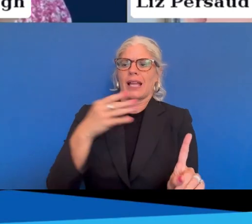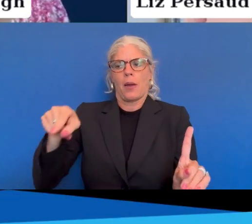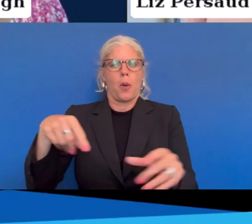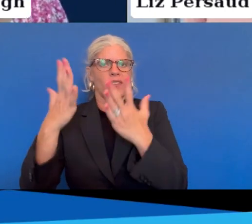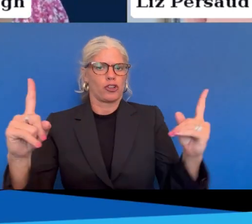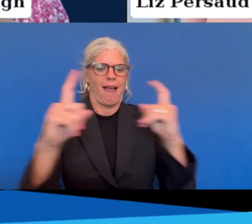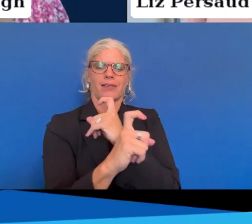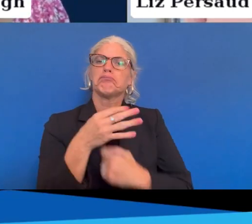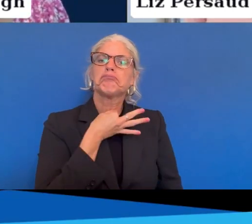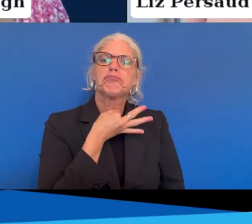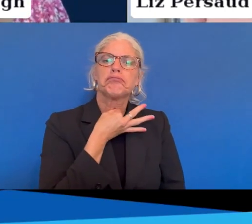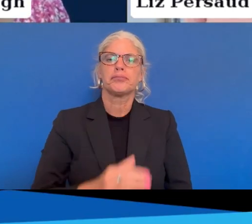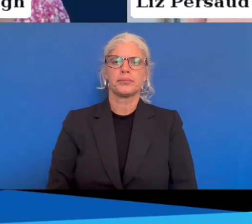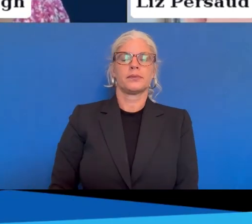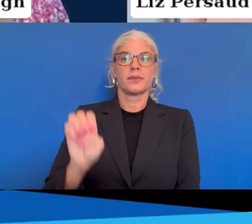providers ask?